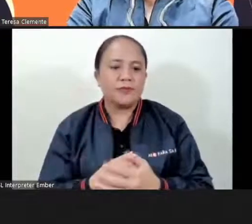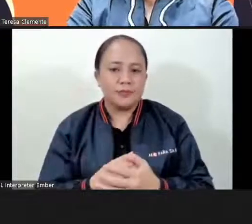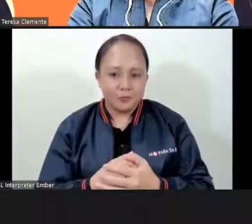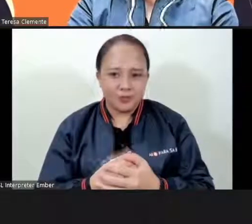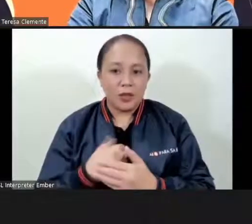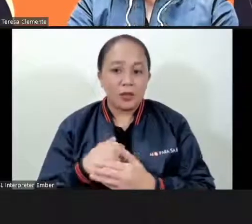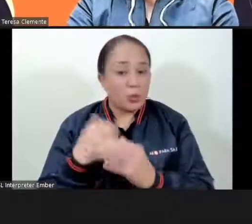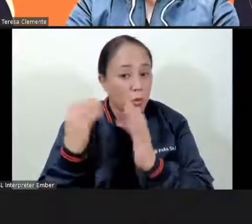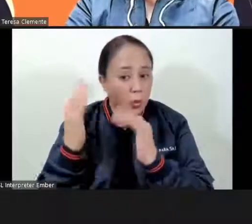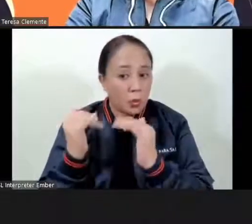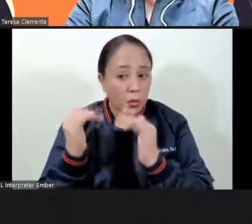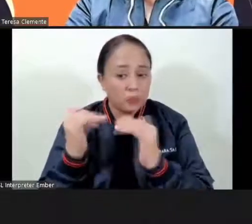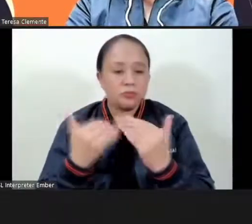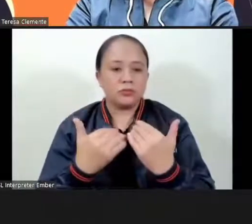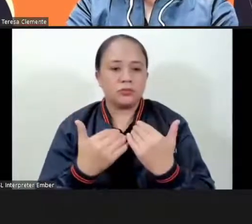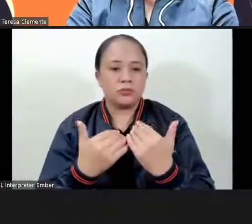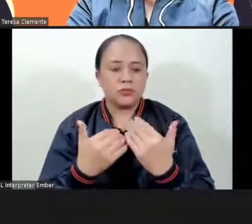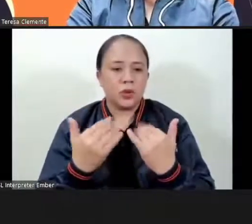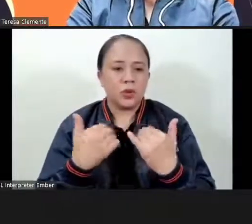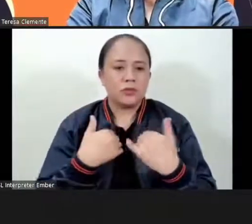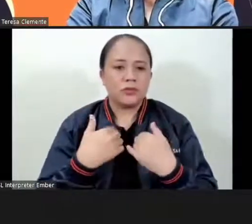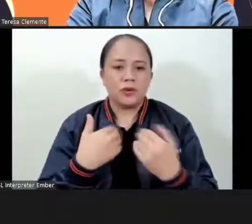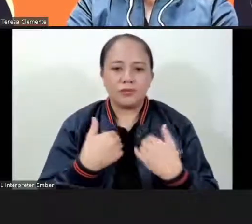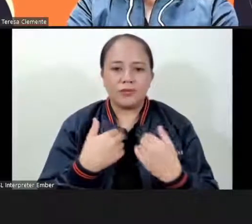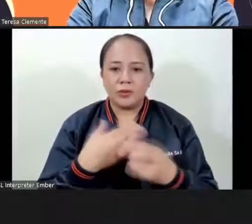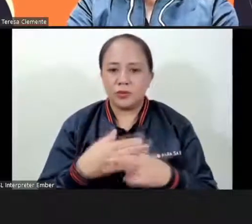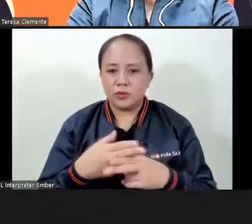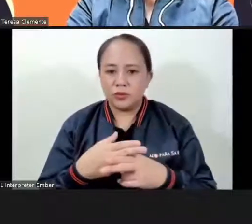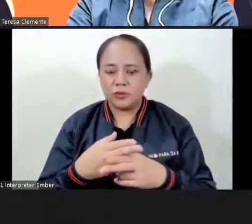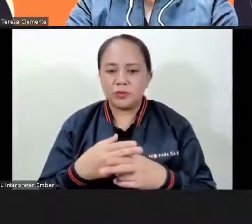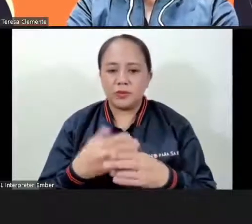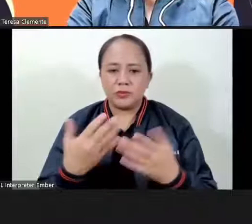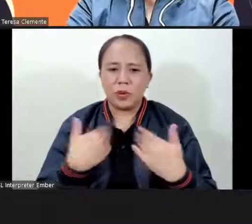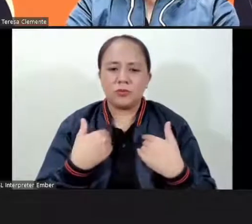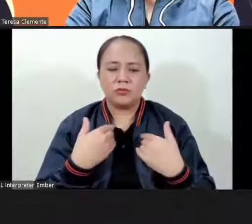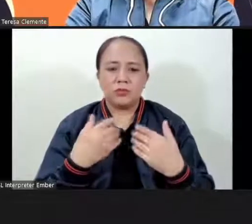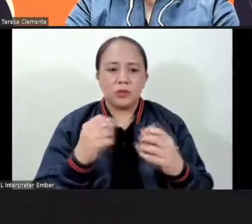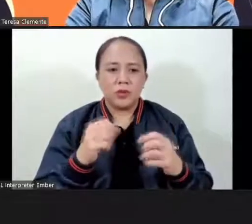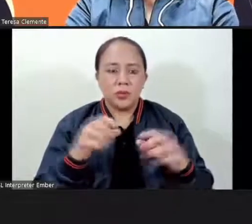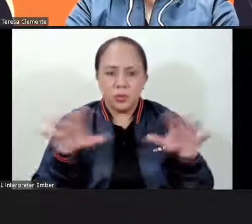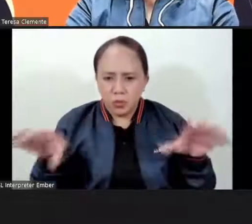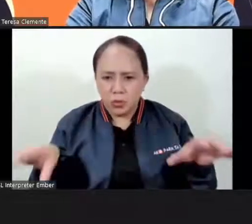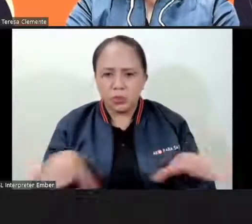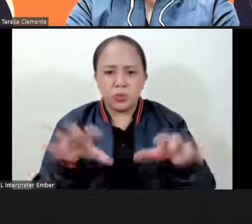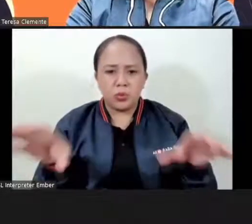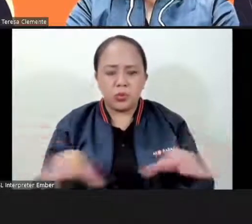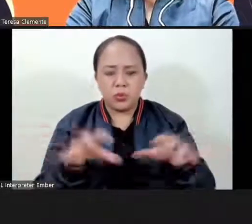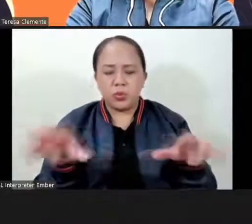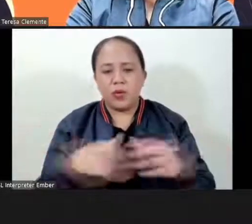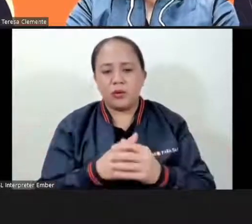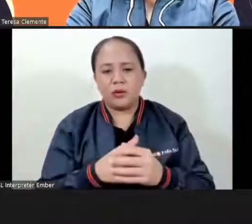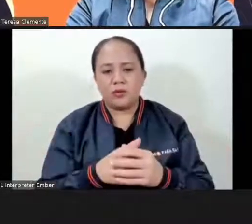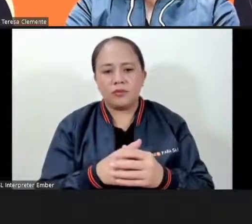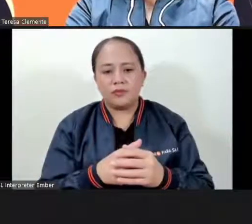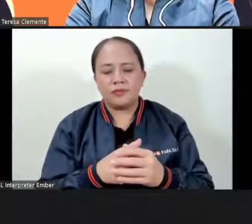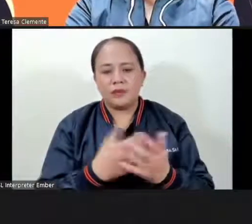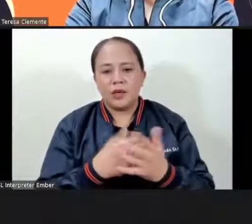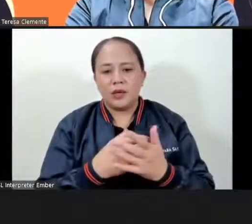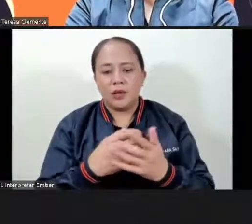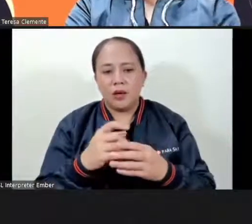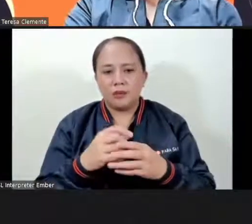hope to have that soon, given the efforts of developing an electronic case